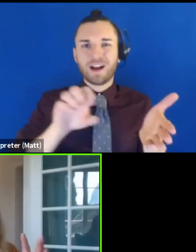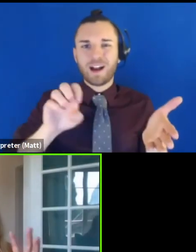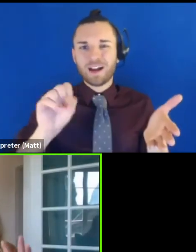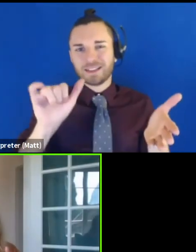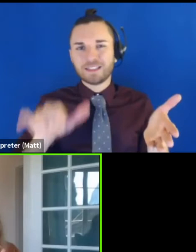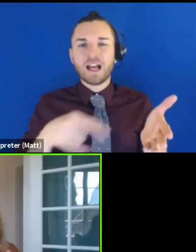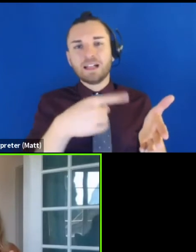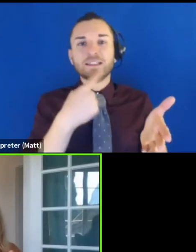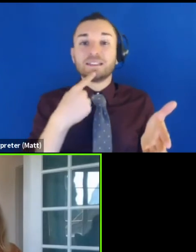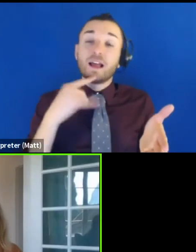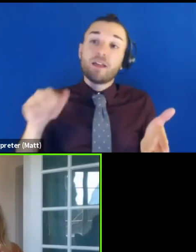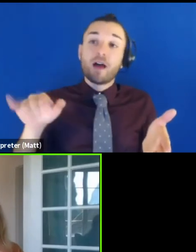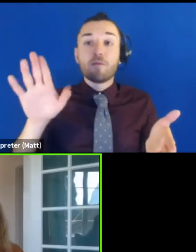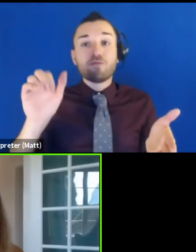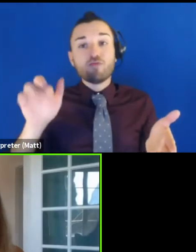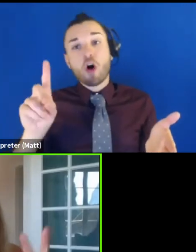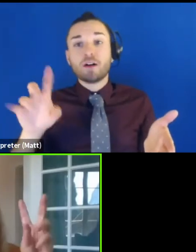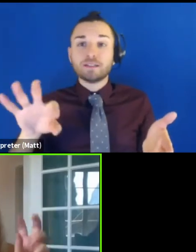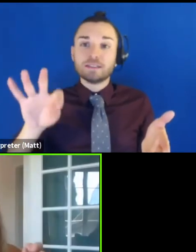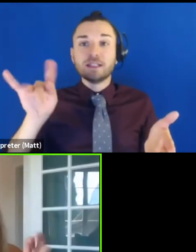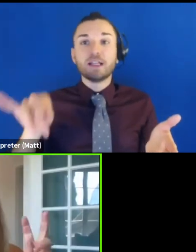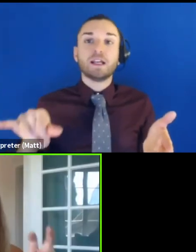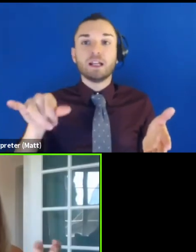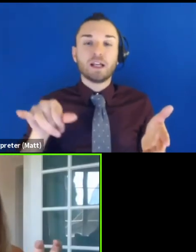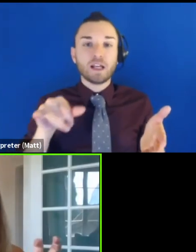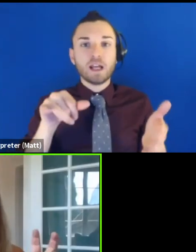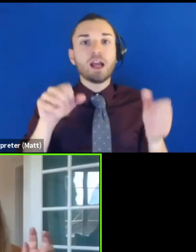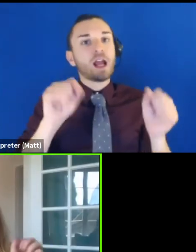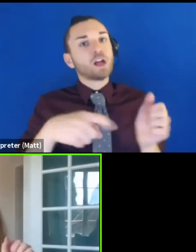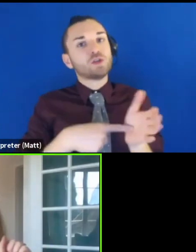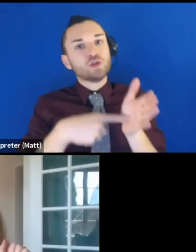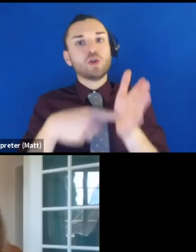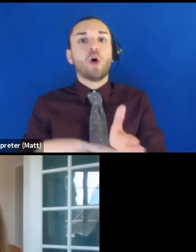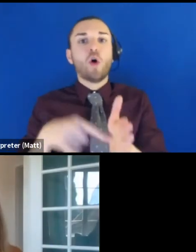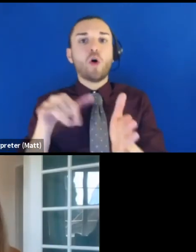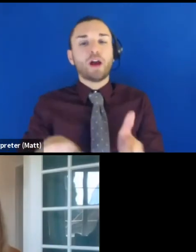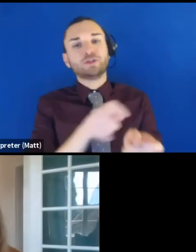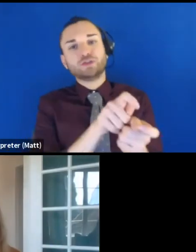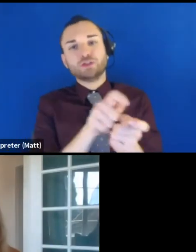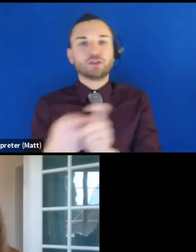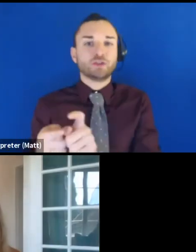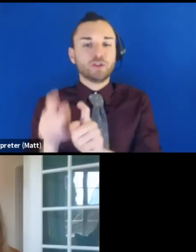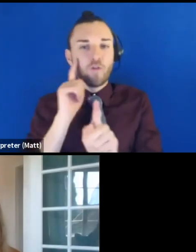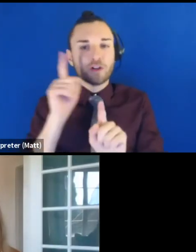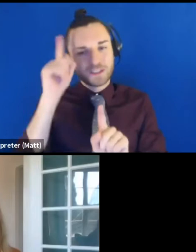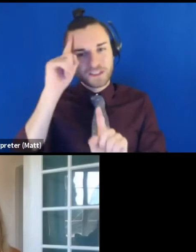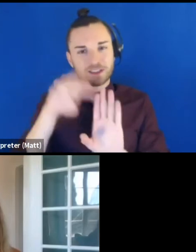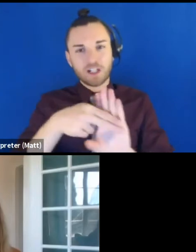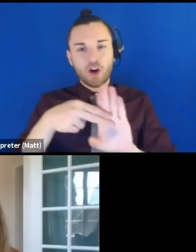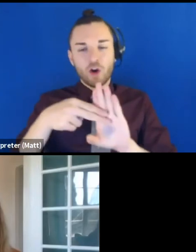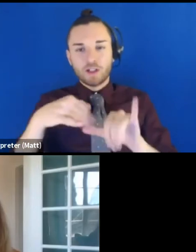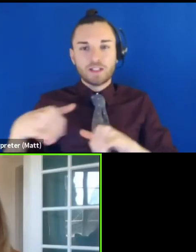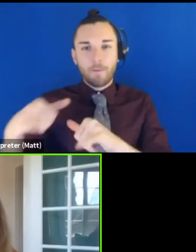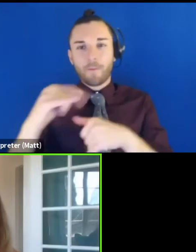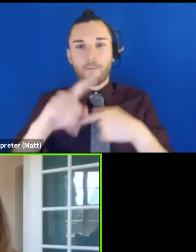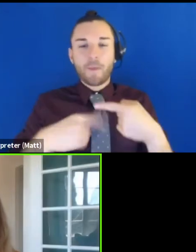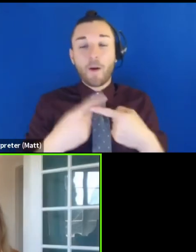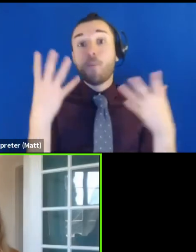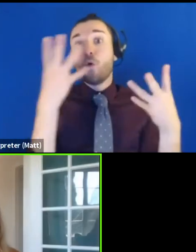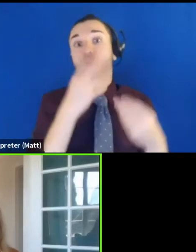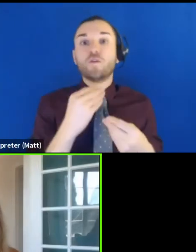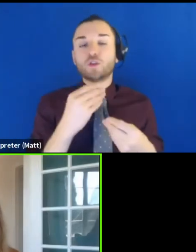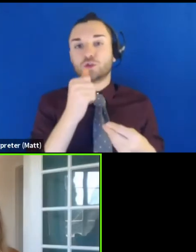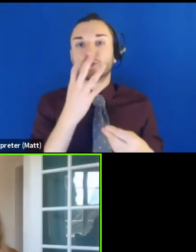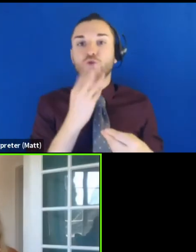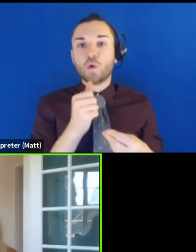of a transformation of the beautiful Jewess stereotype. And what this stereotype was, it starts in 1292